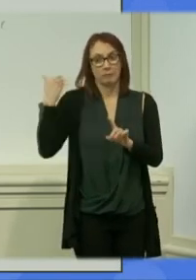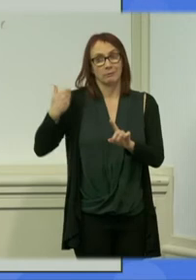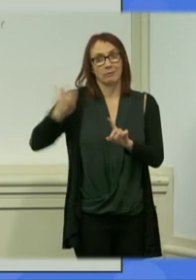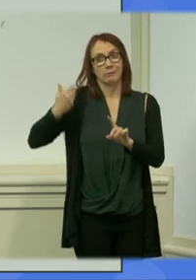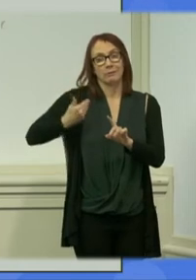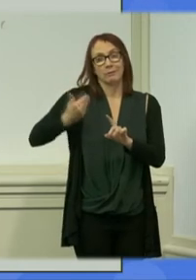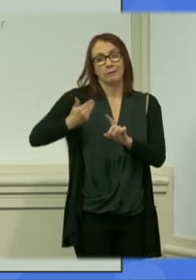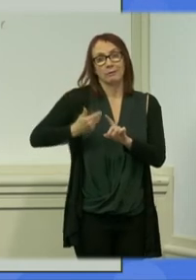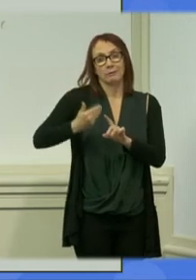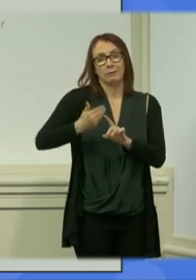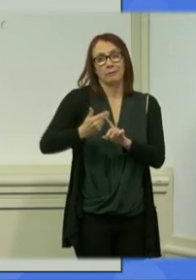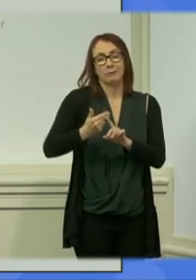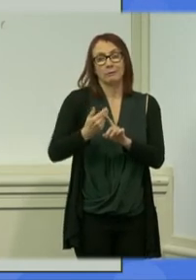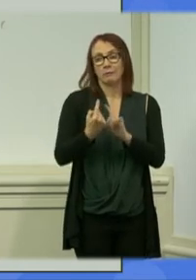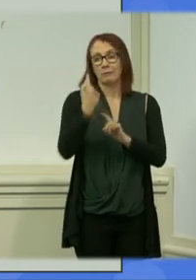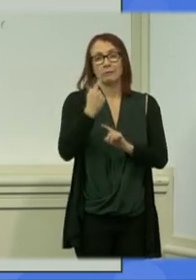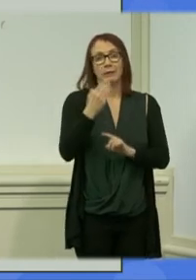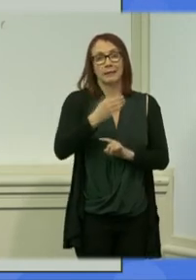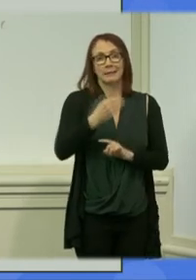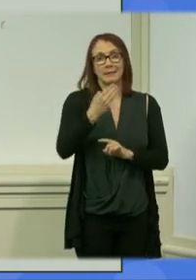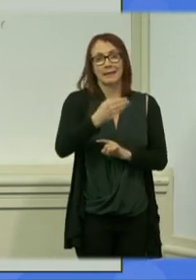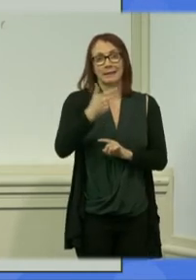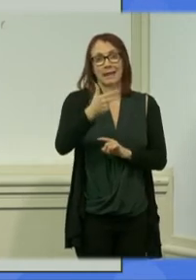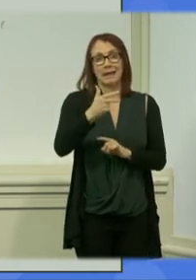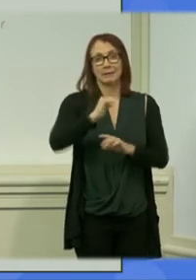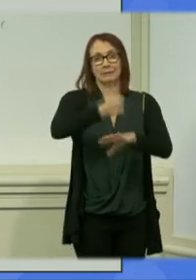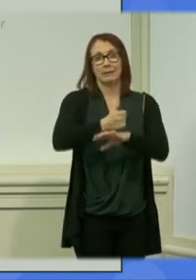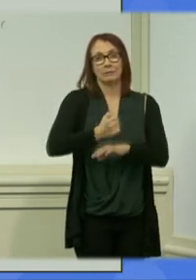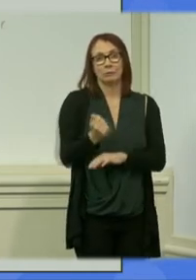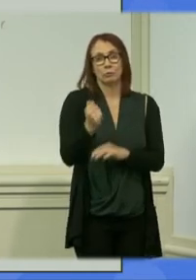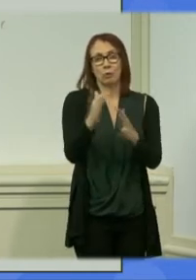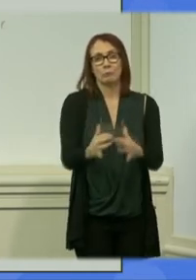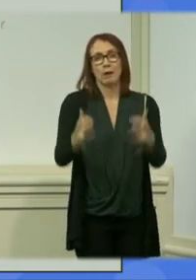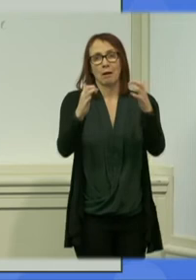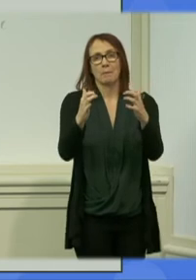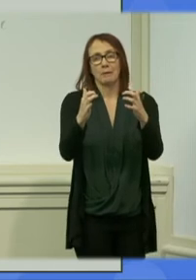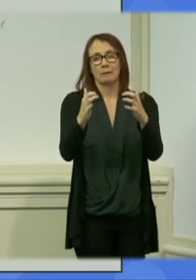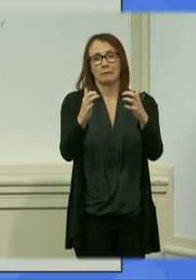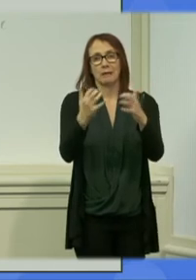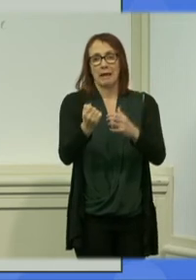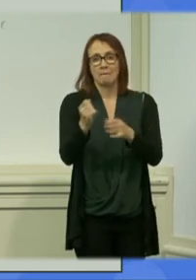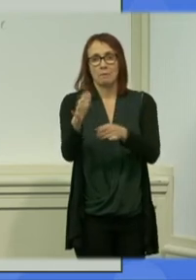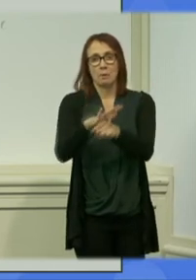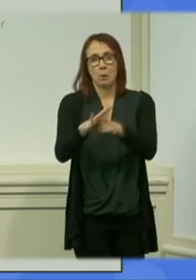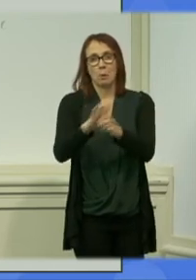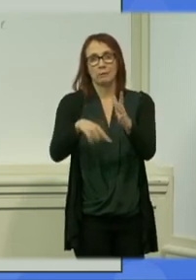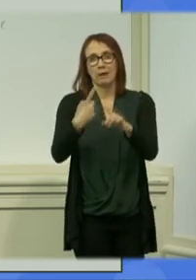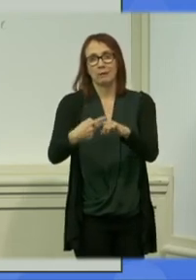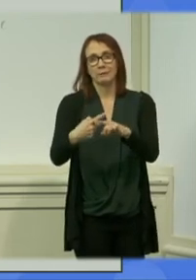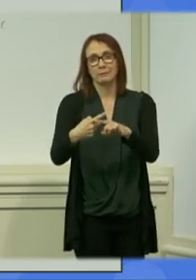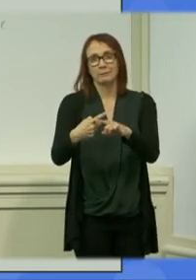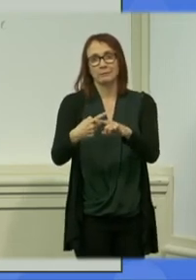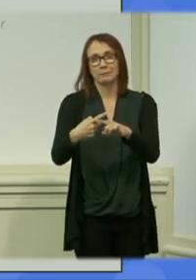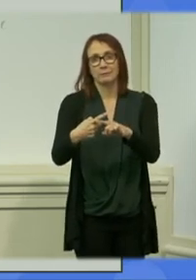When the Scottish Parliament was set up in 1998, council tax and business rates, they're local taxes, as David Bell mentioned to us this